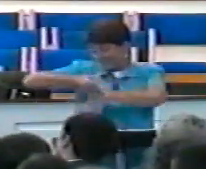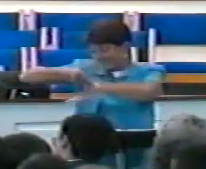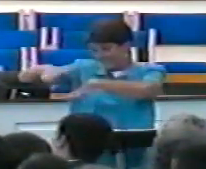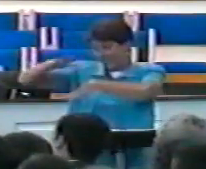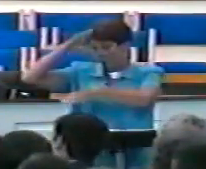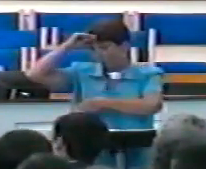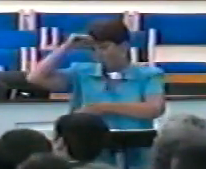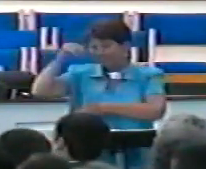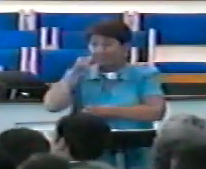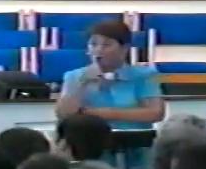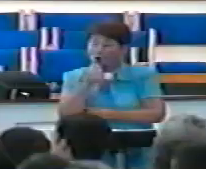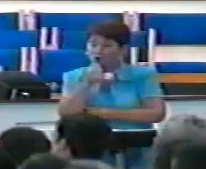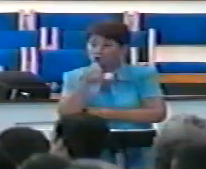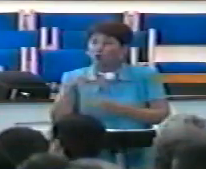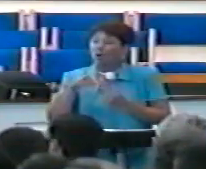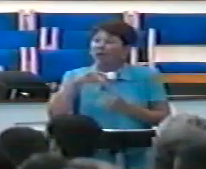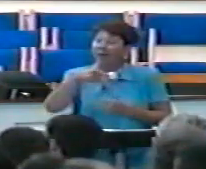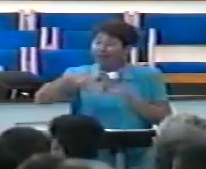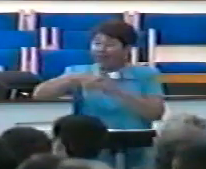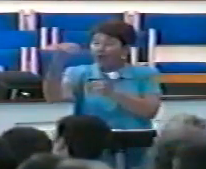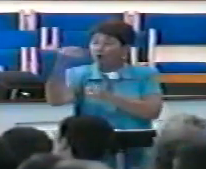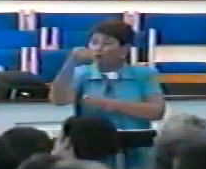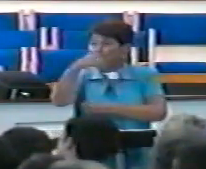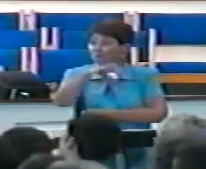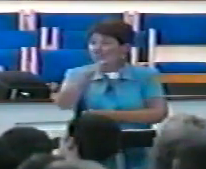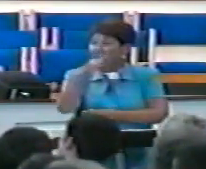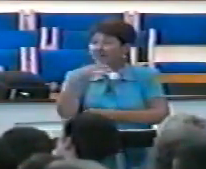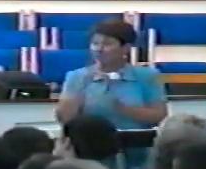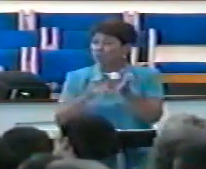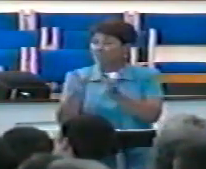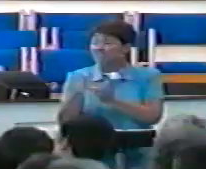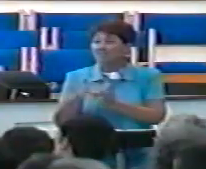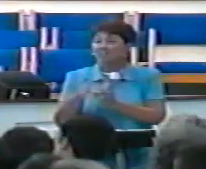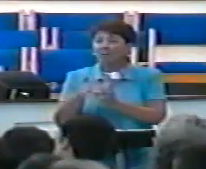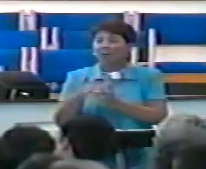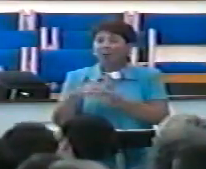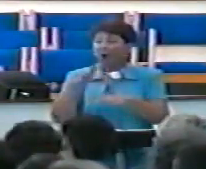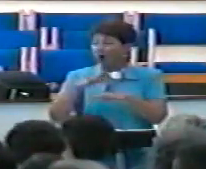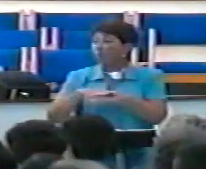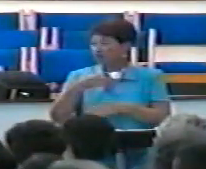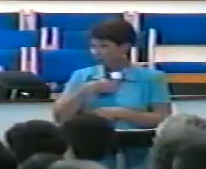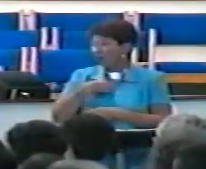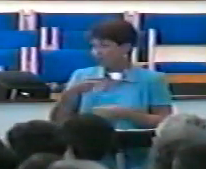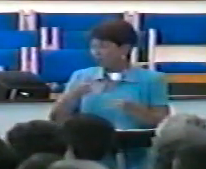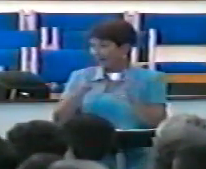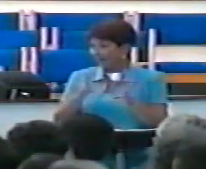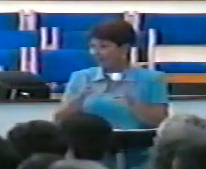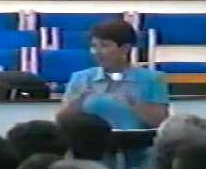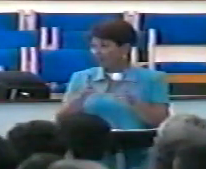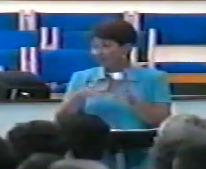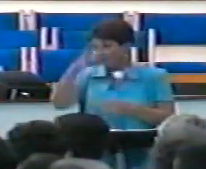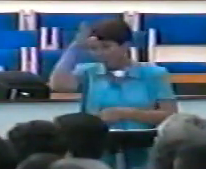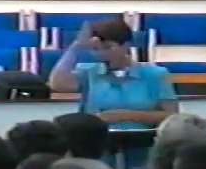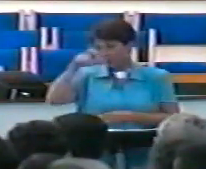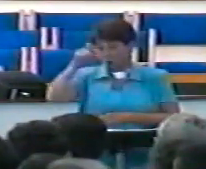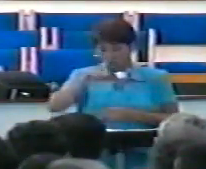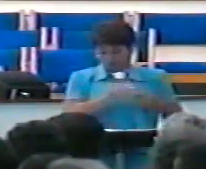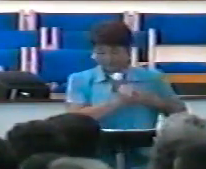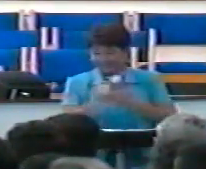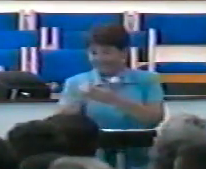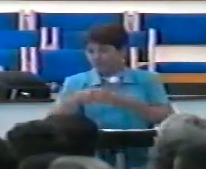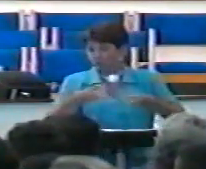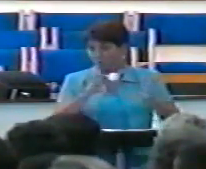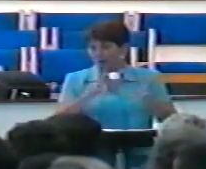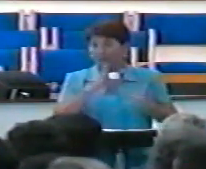and girls out to find Jesus on their own. Fathers ought to lead the way. Fathers ought to be the examples in the home.